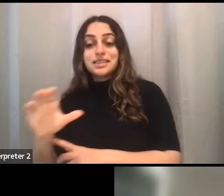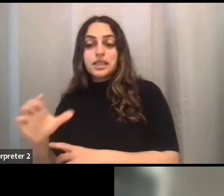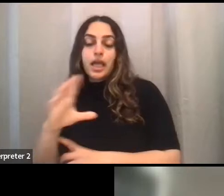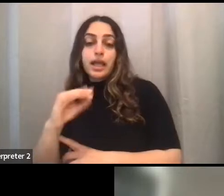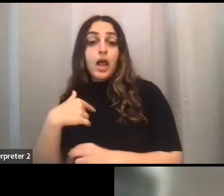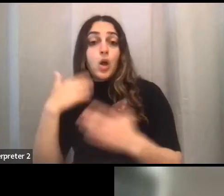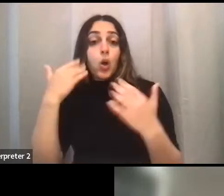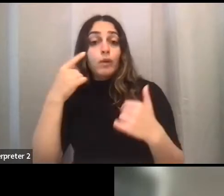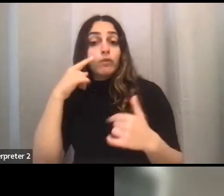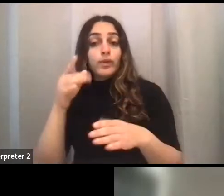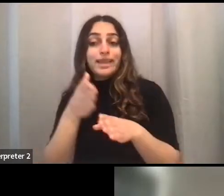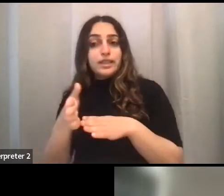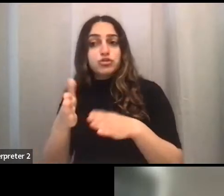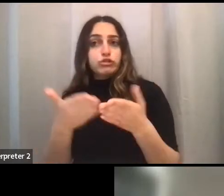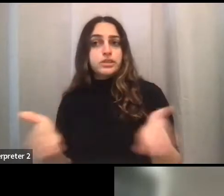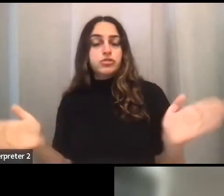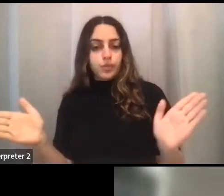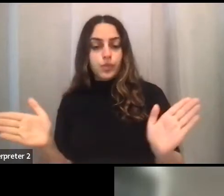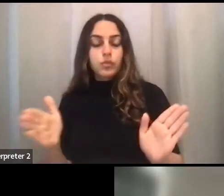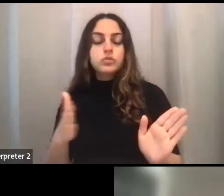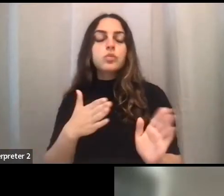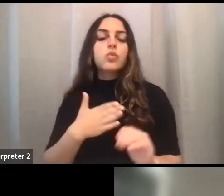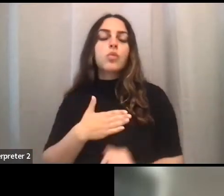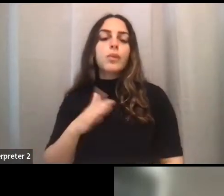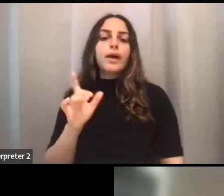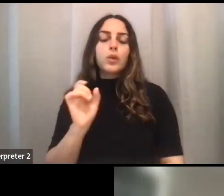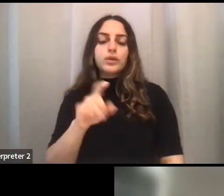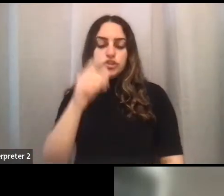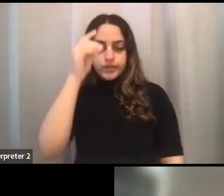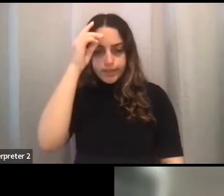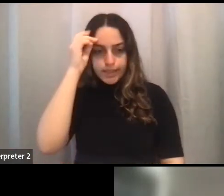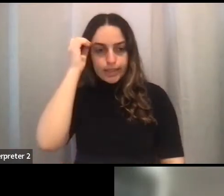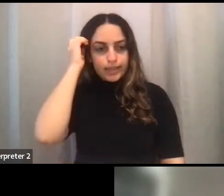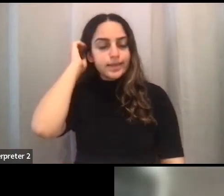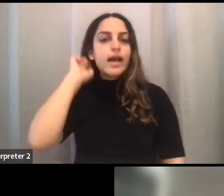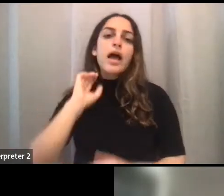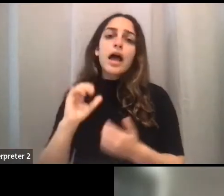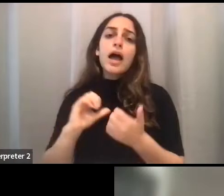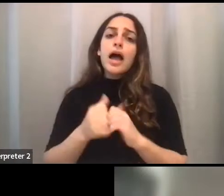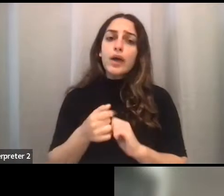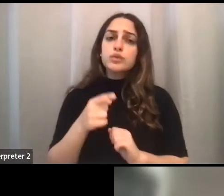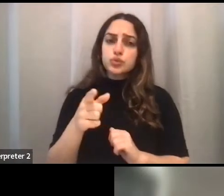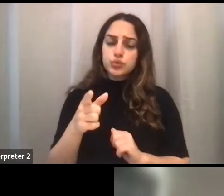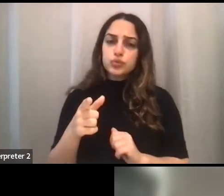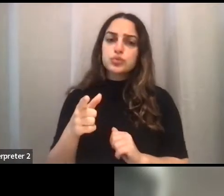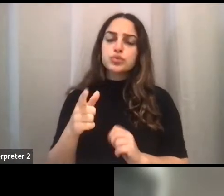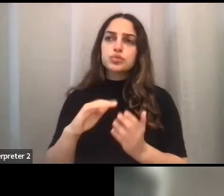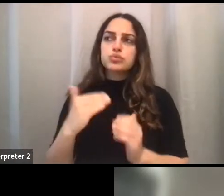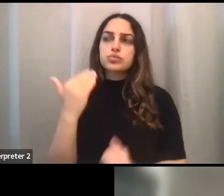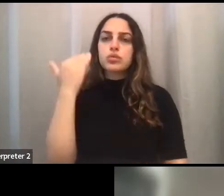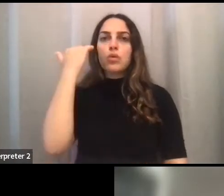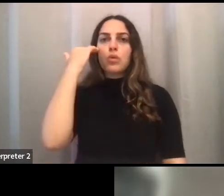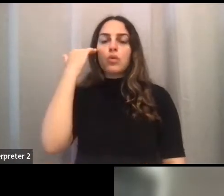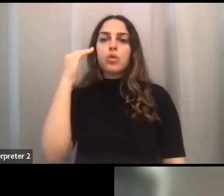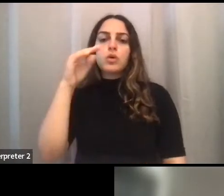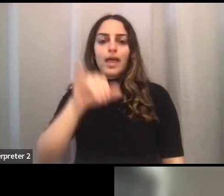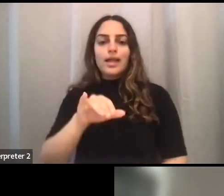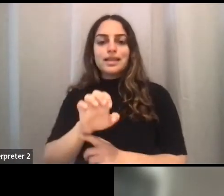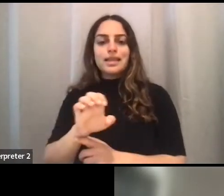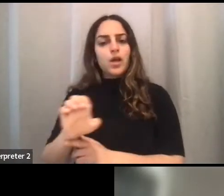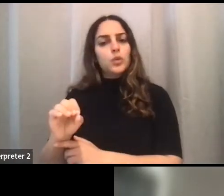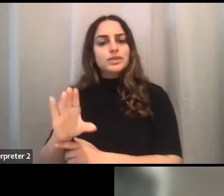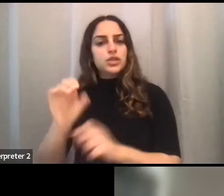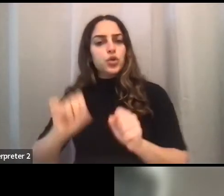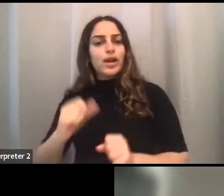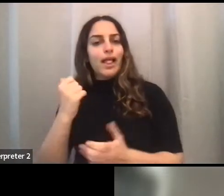industry at large my question for you is how did you become aware that eeoc could help